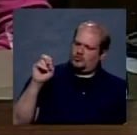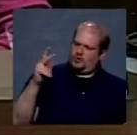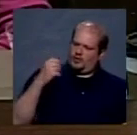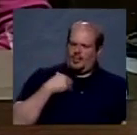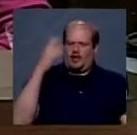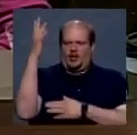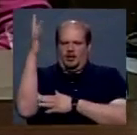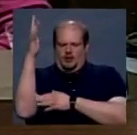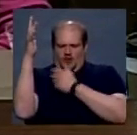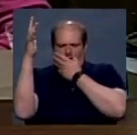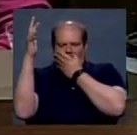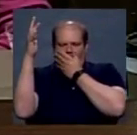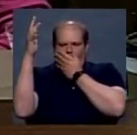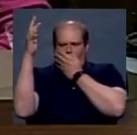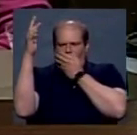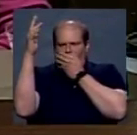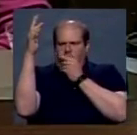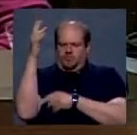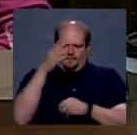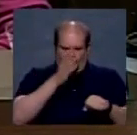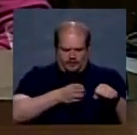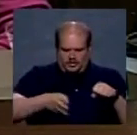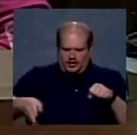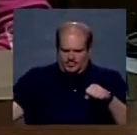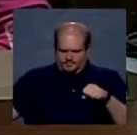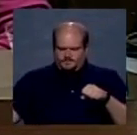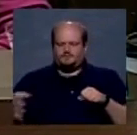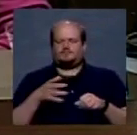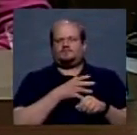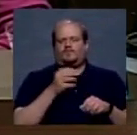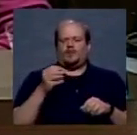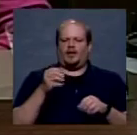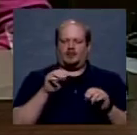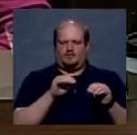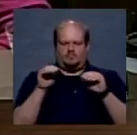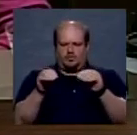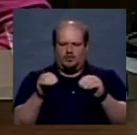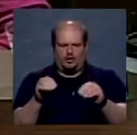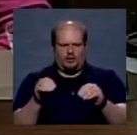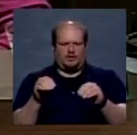tree that was cut up and put on the